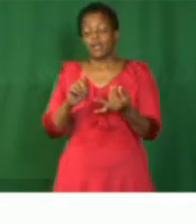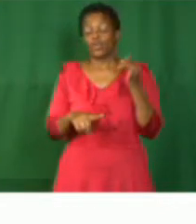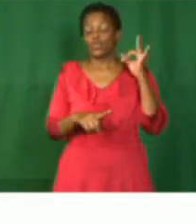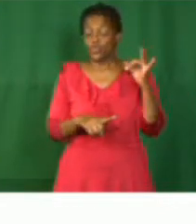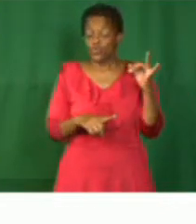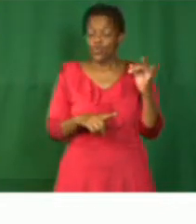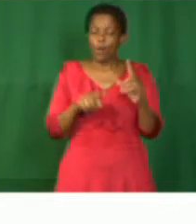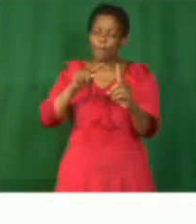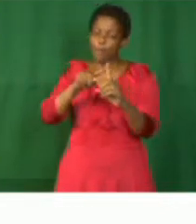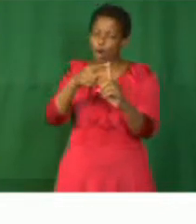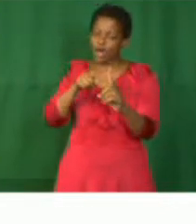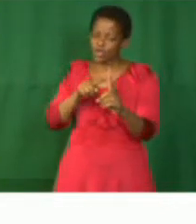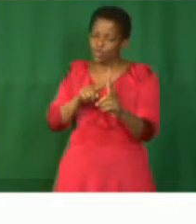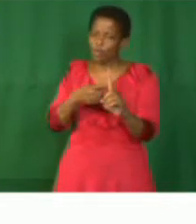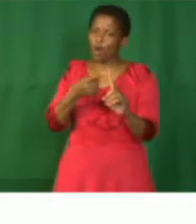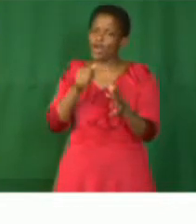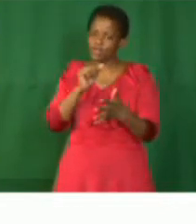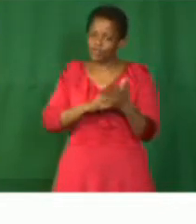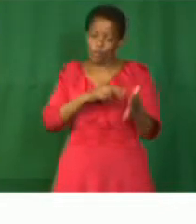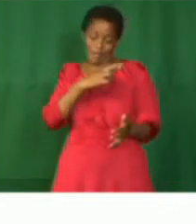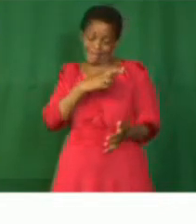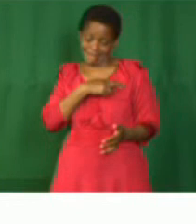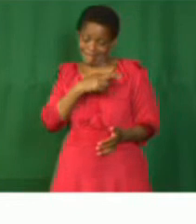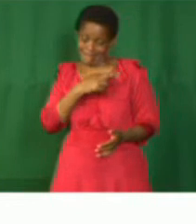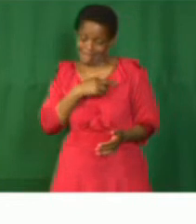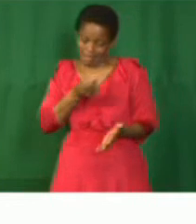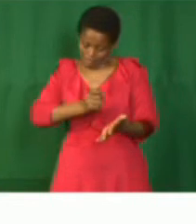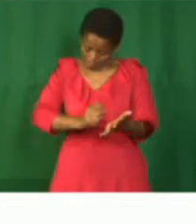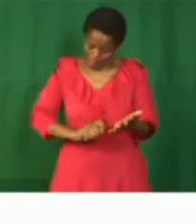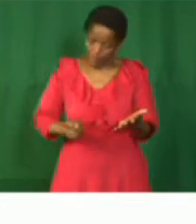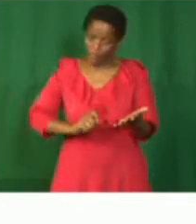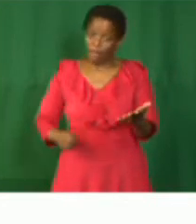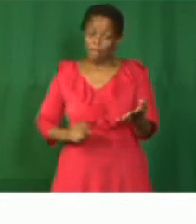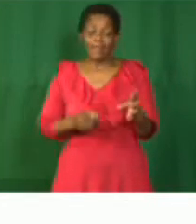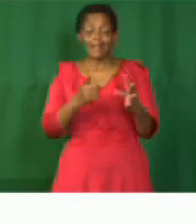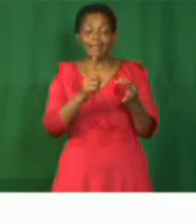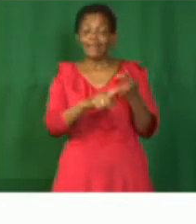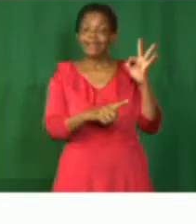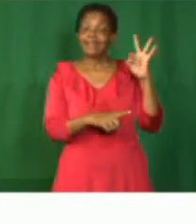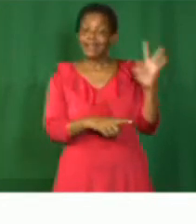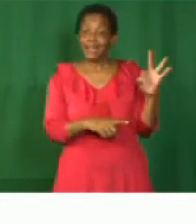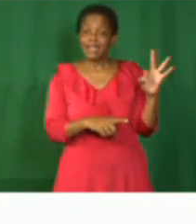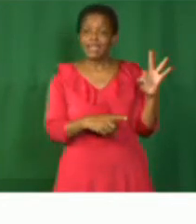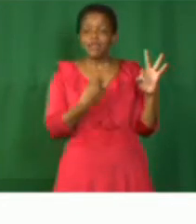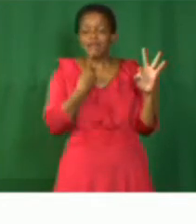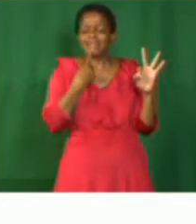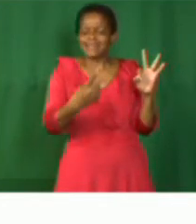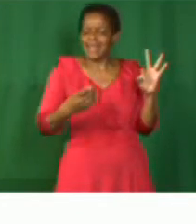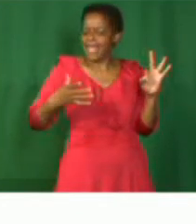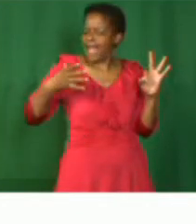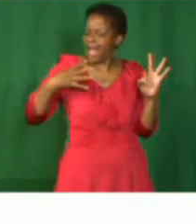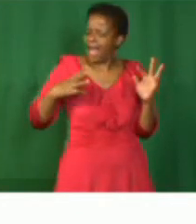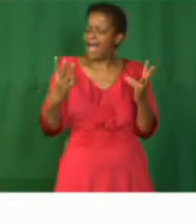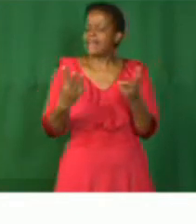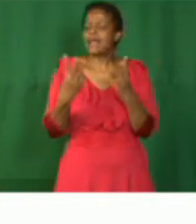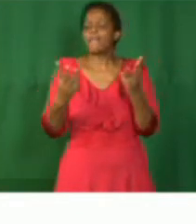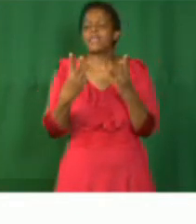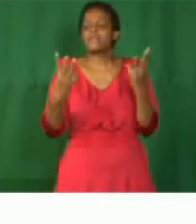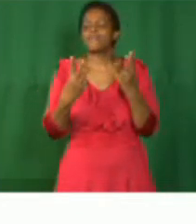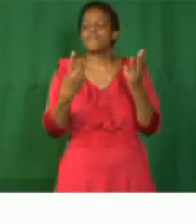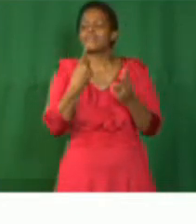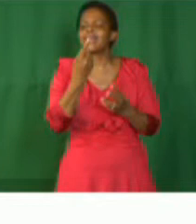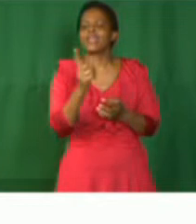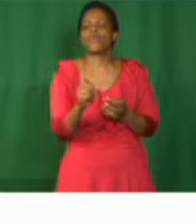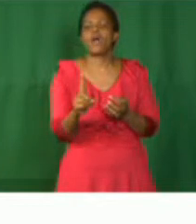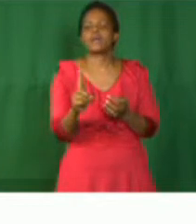And you have to do what? To give other people's view. And then, how do you introduce that? You say, some people